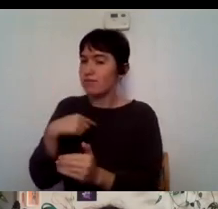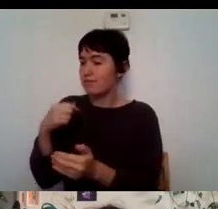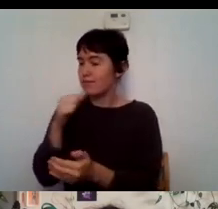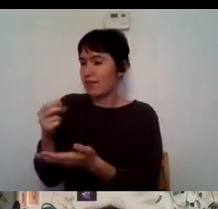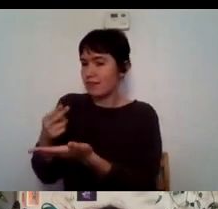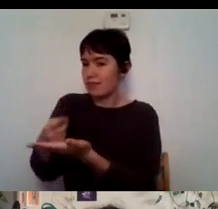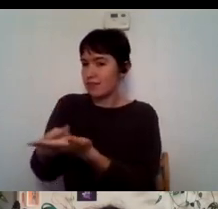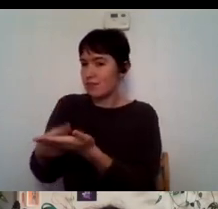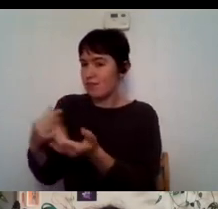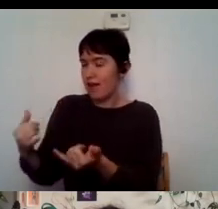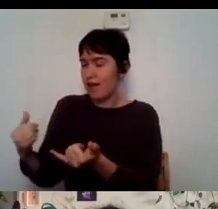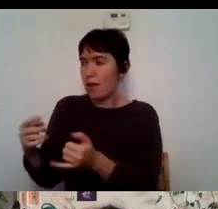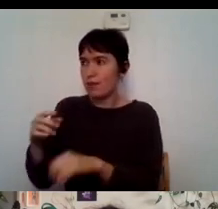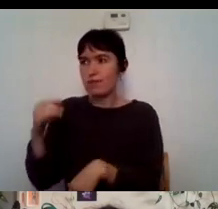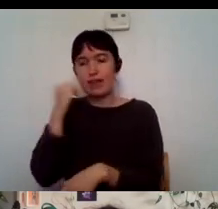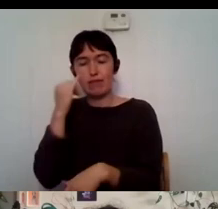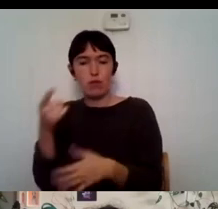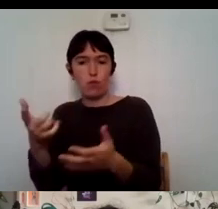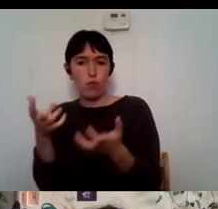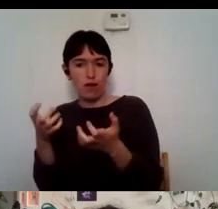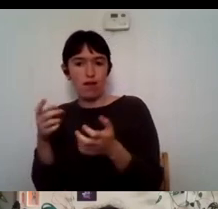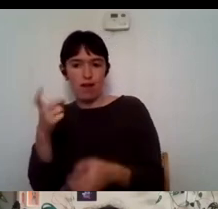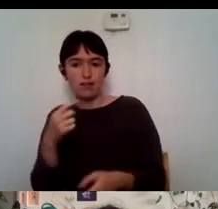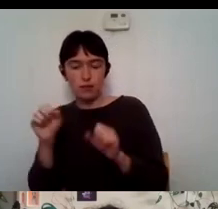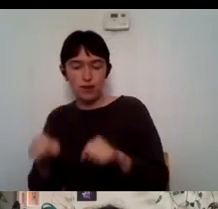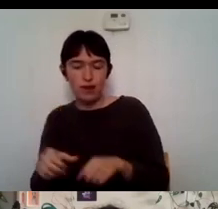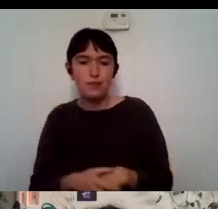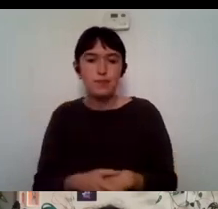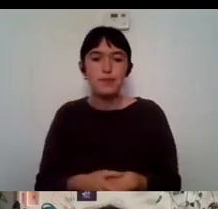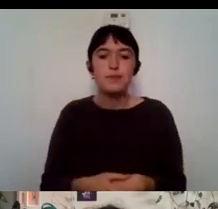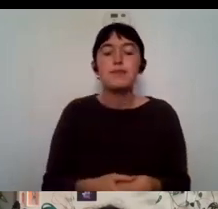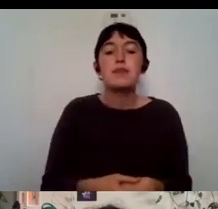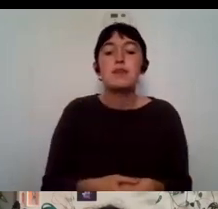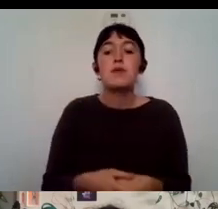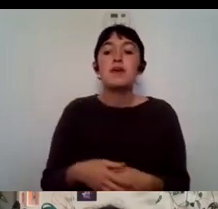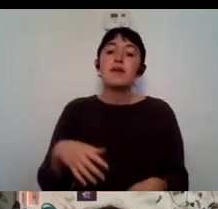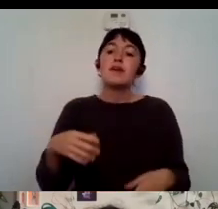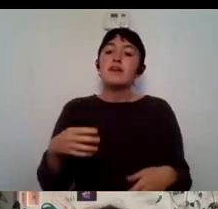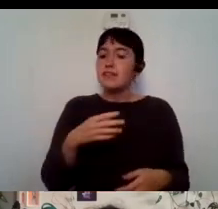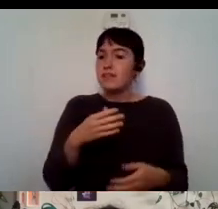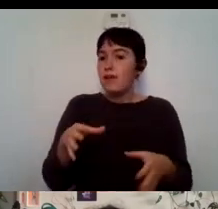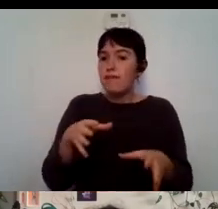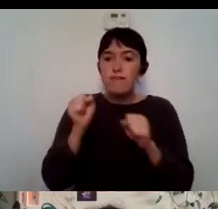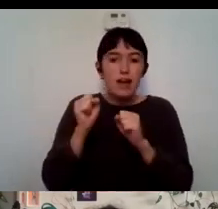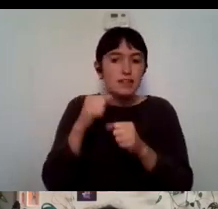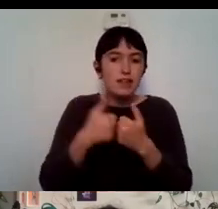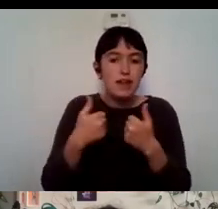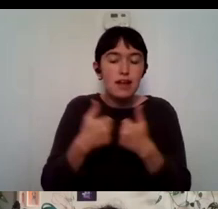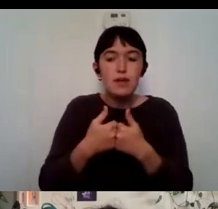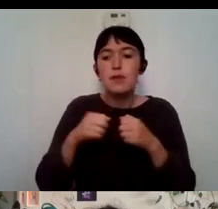So you'll know rock, paper, scissors is a really quick, fast game. You win and lose really quick, and you can play it hundreds of